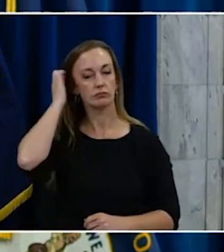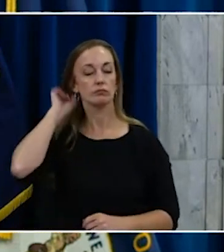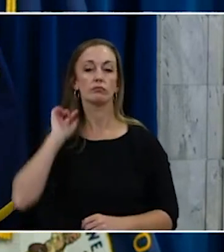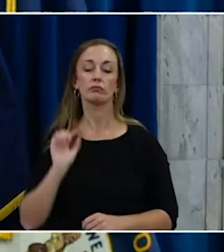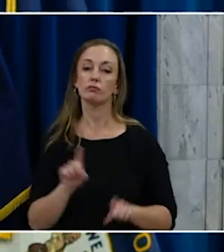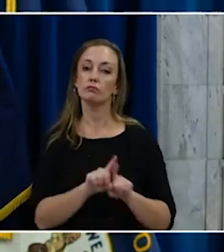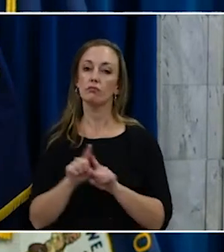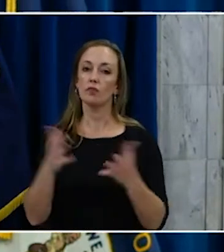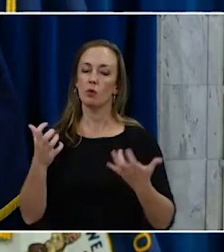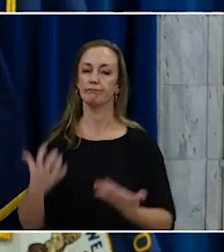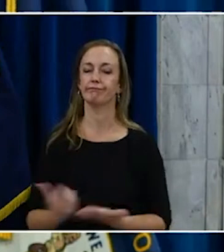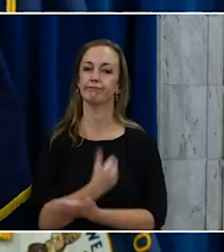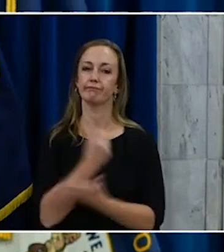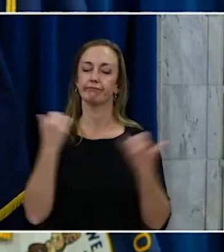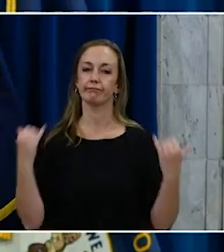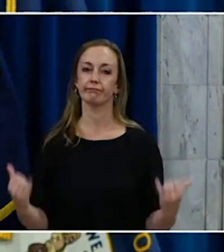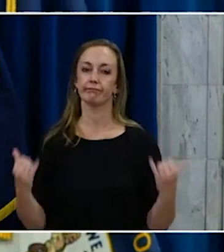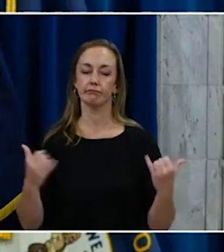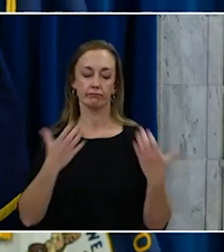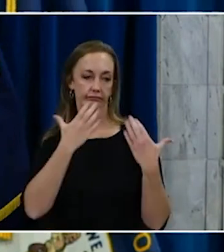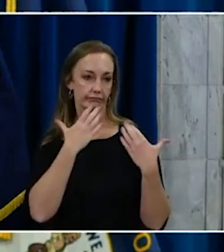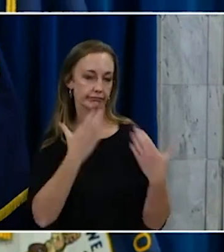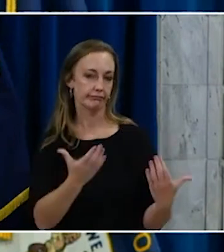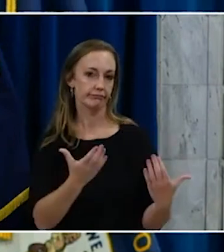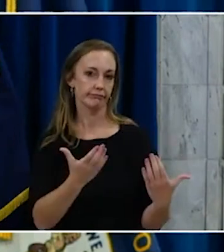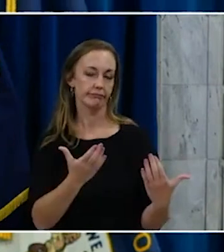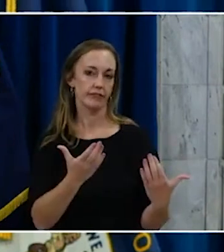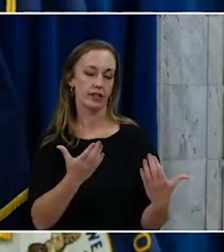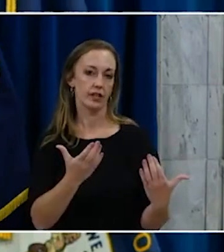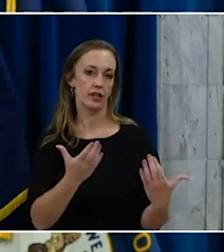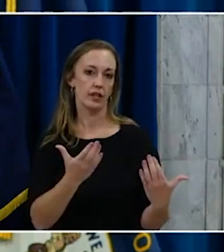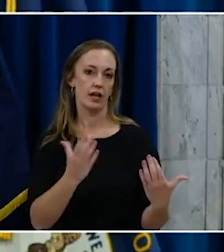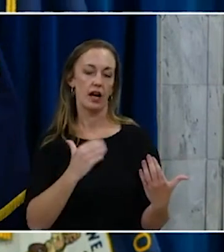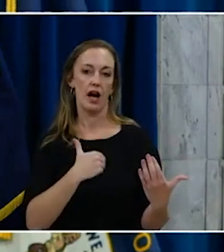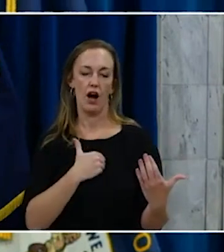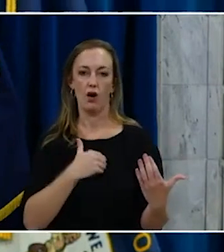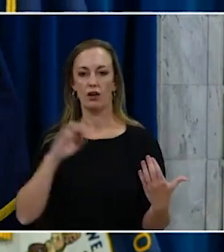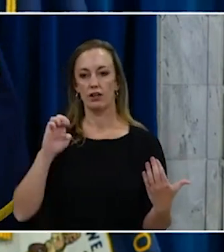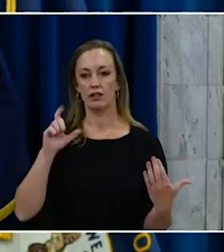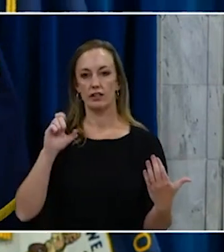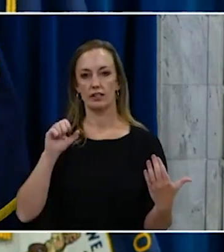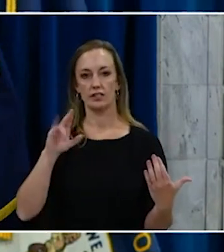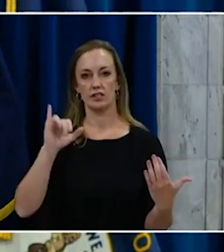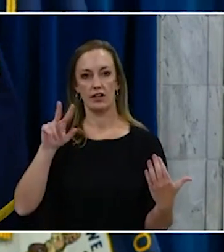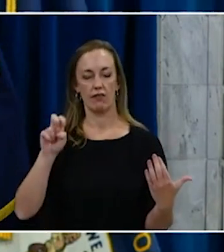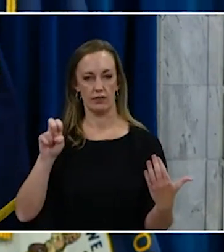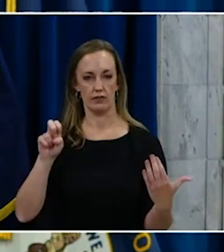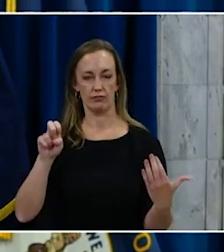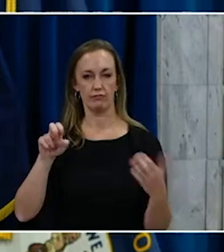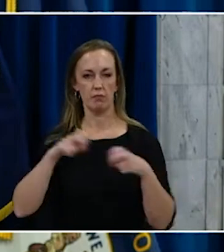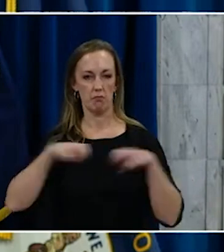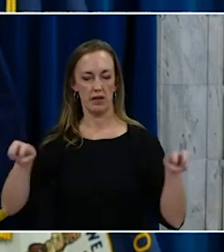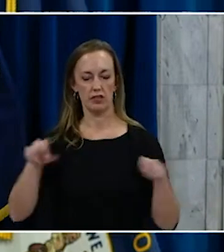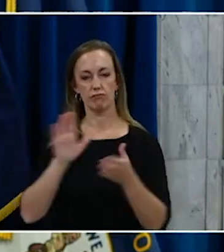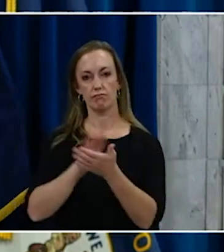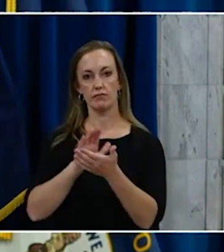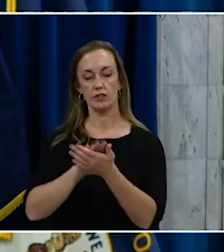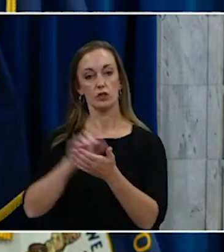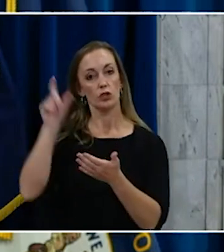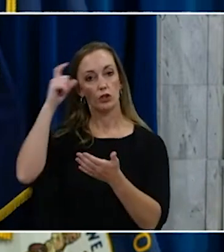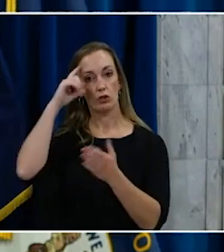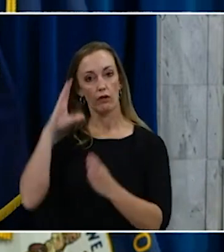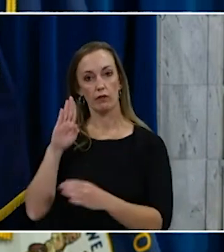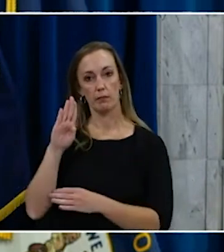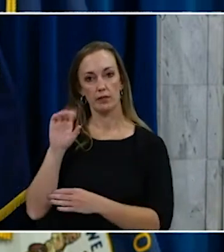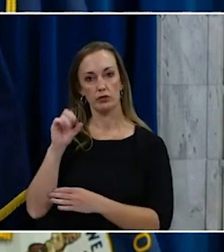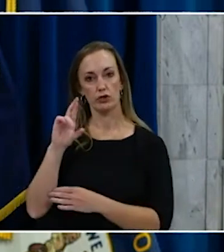We'd also like to take this opportunity to thank our executive branch. We applaud Governor Beshear along with Lieutenant Governor